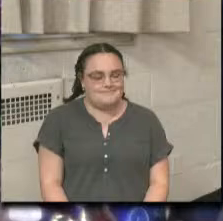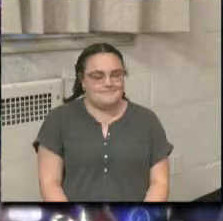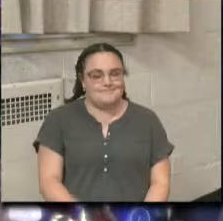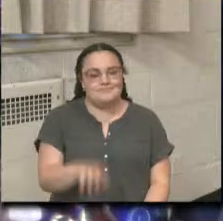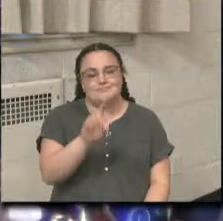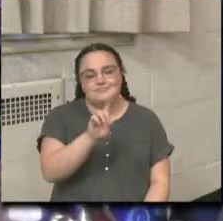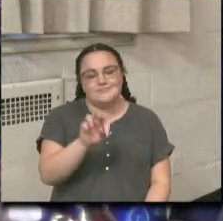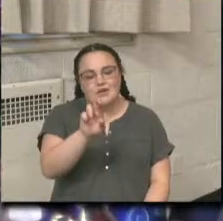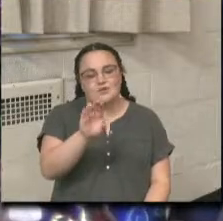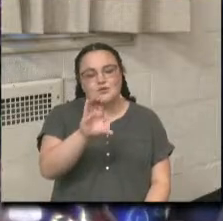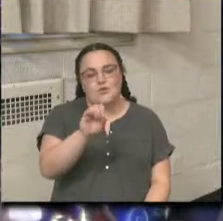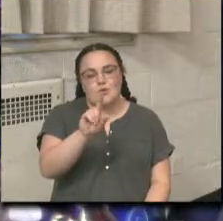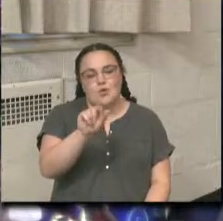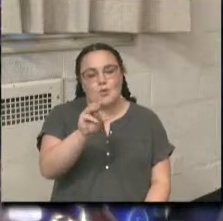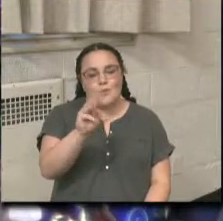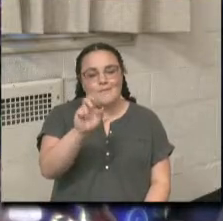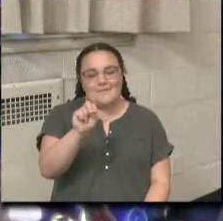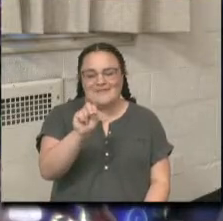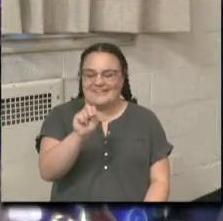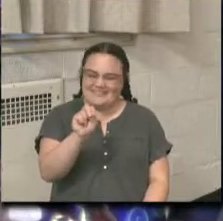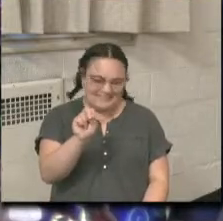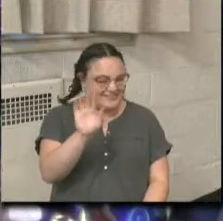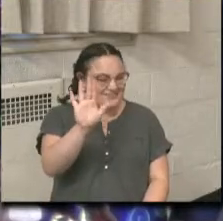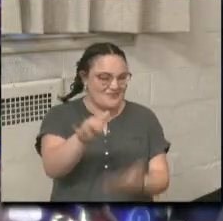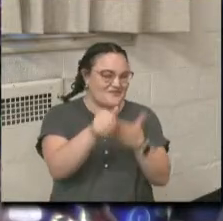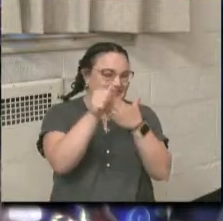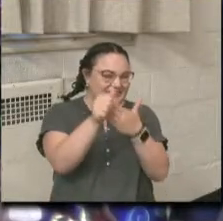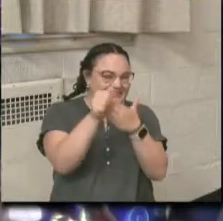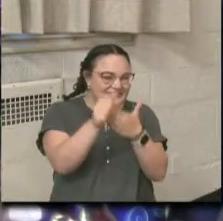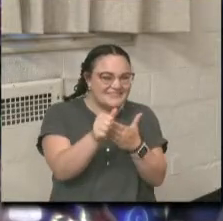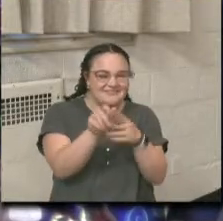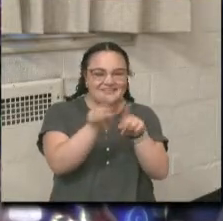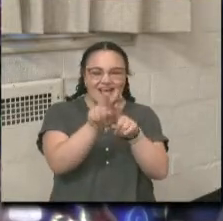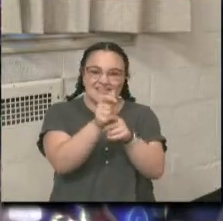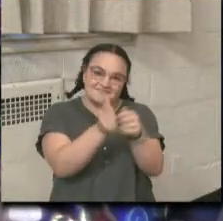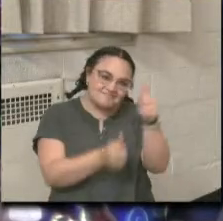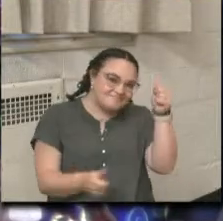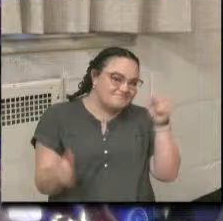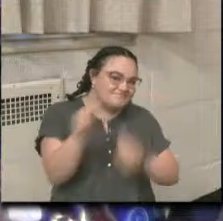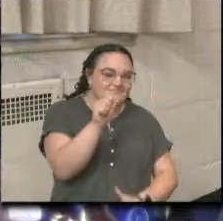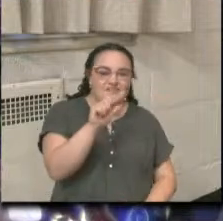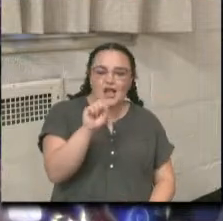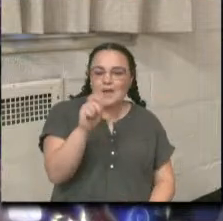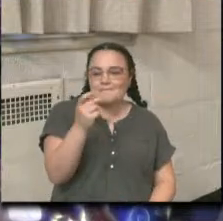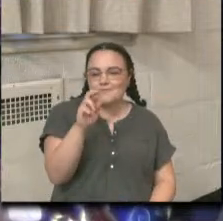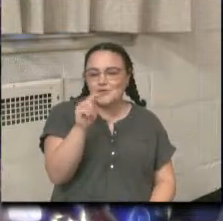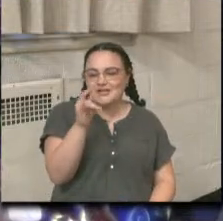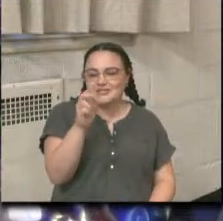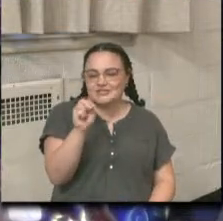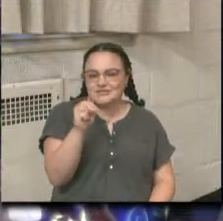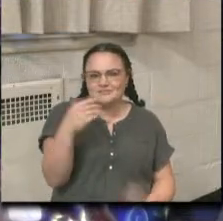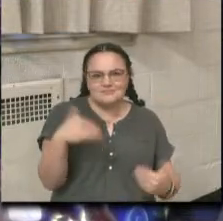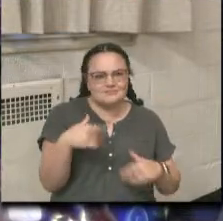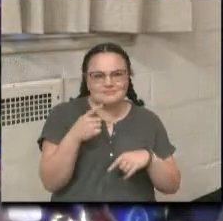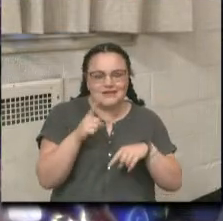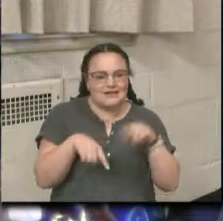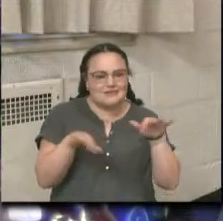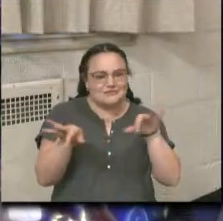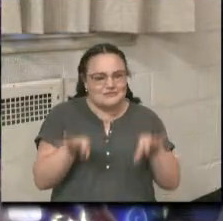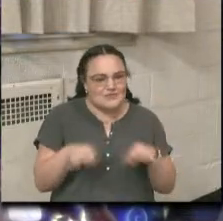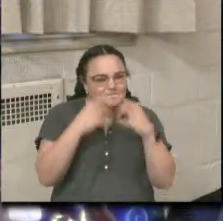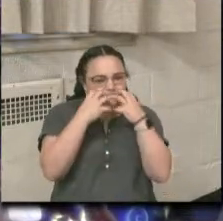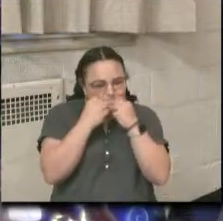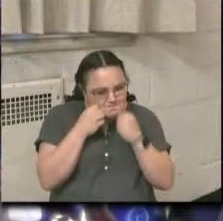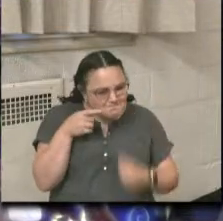Dr. Coleman, your leadership as the Chief for Operations has been invaluable. Thank you for your commitment